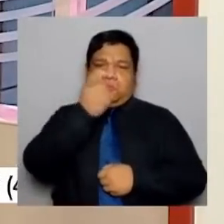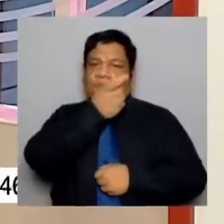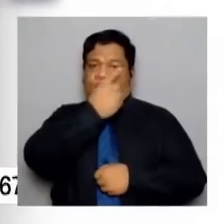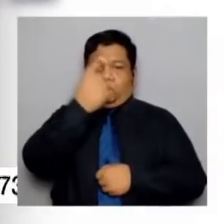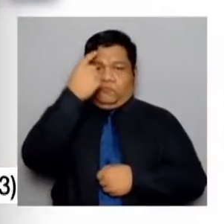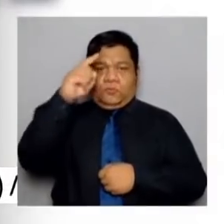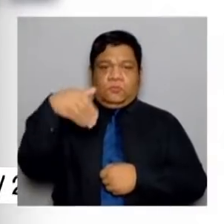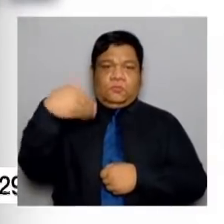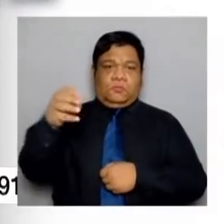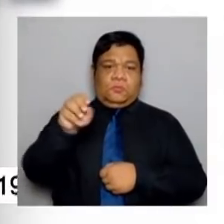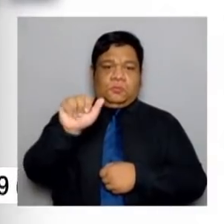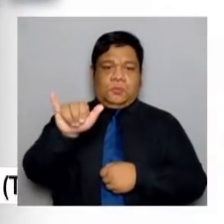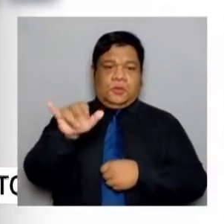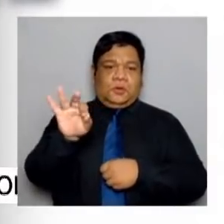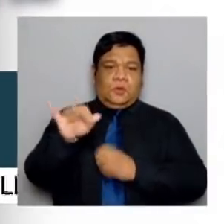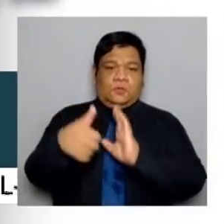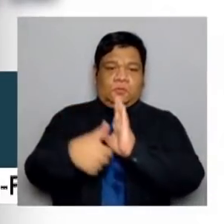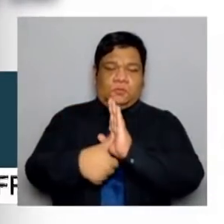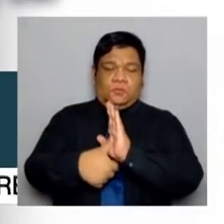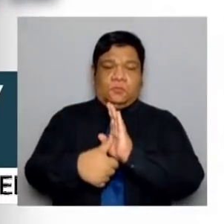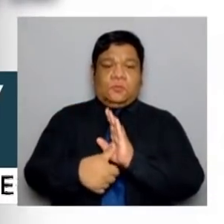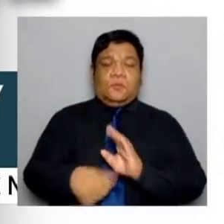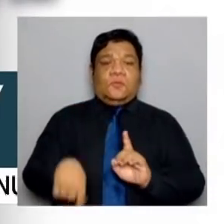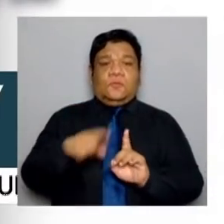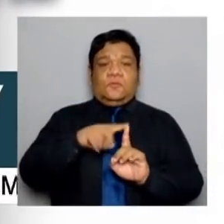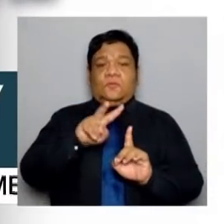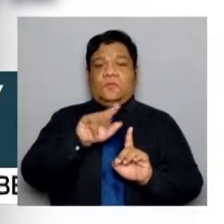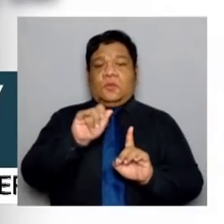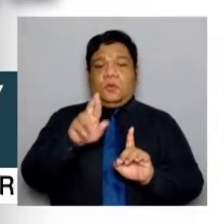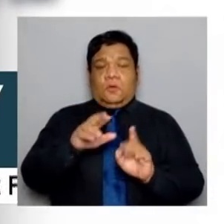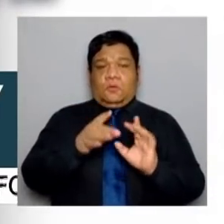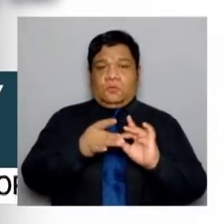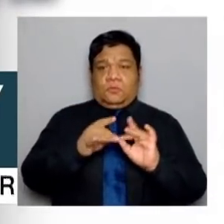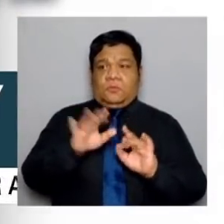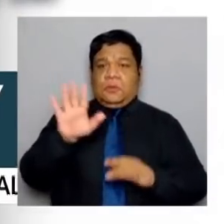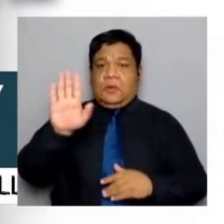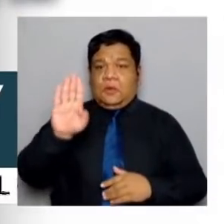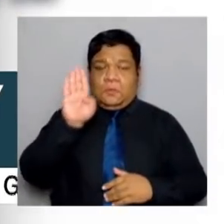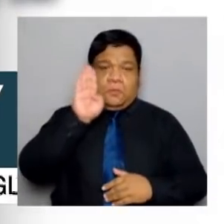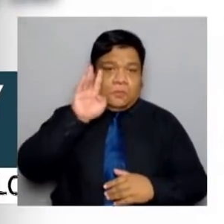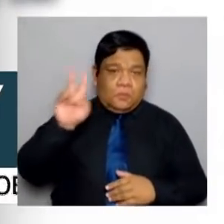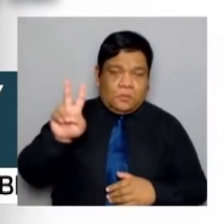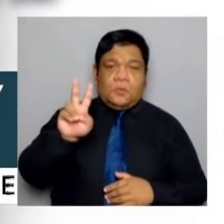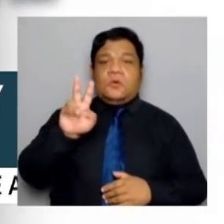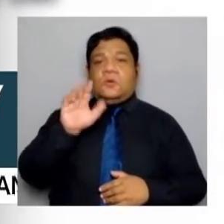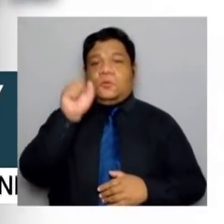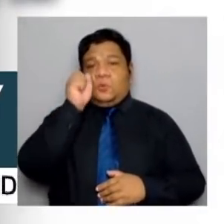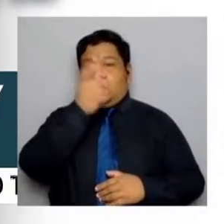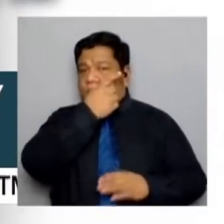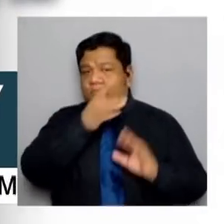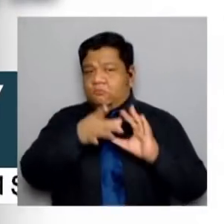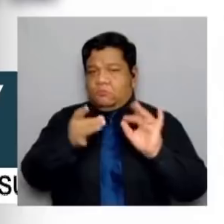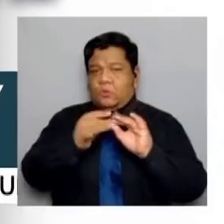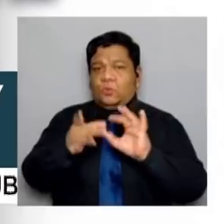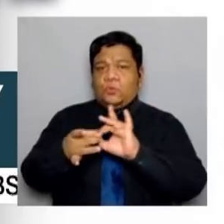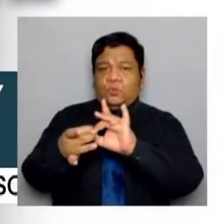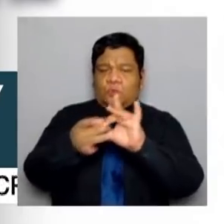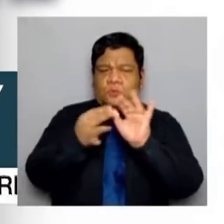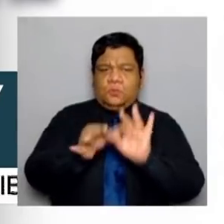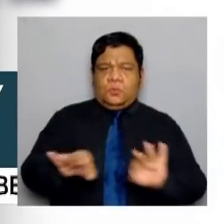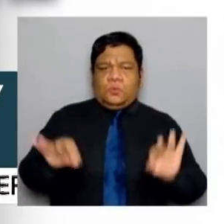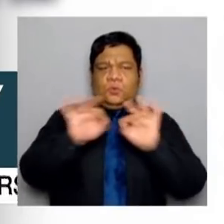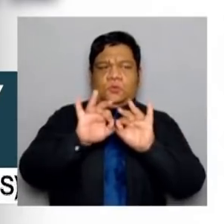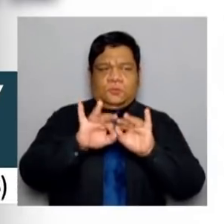statement, Villar said Marcos and Duterte's message of unity is crucial, especially in rebuilding the country from the pandemic.